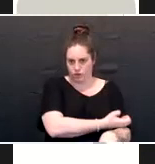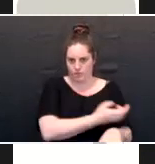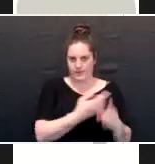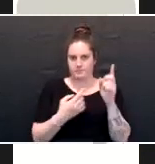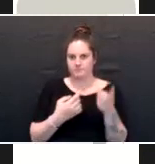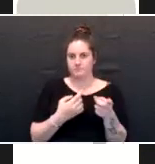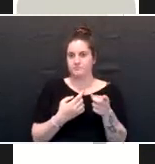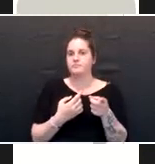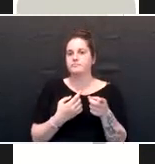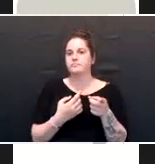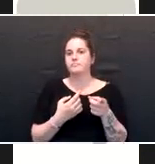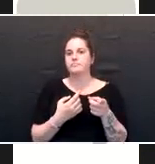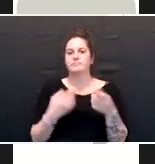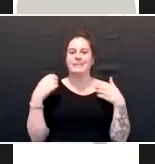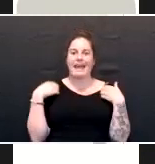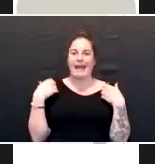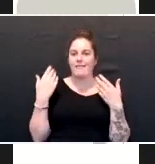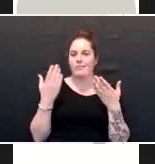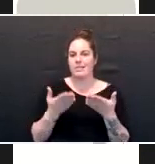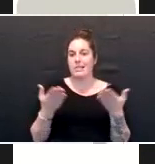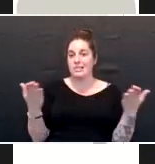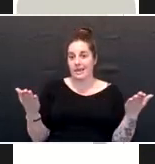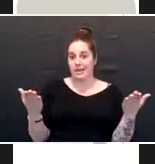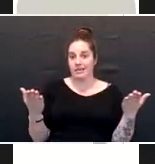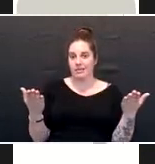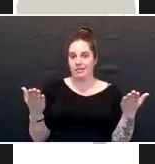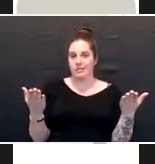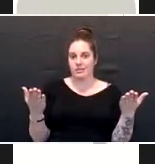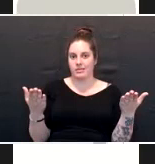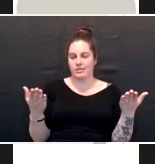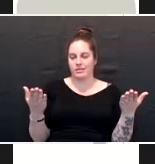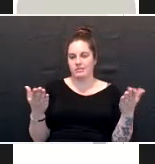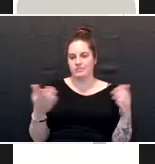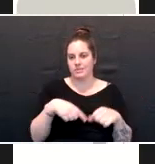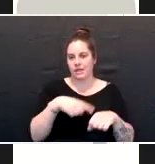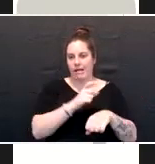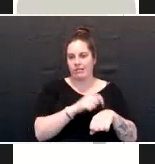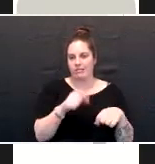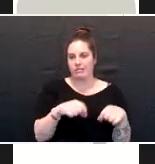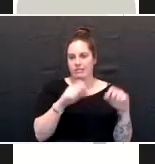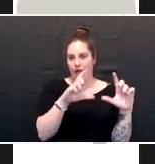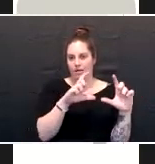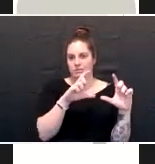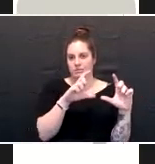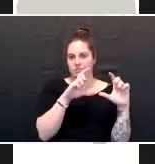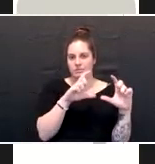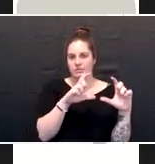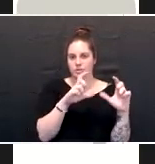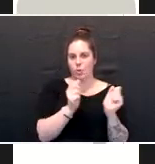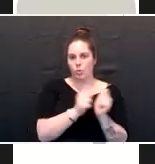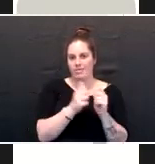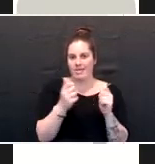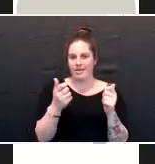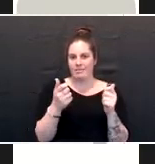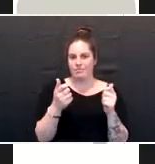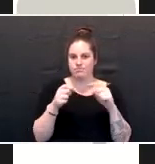they're taking this object that has it's like a clock with a bob on